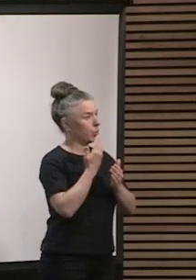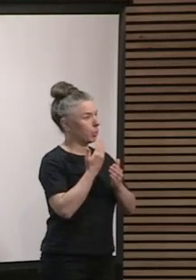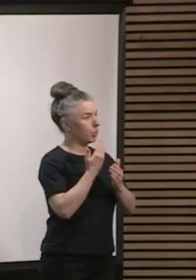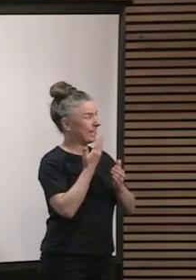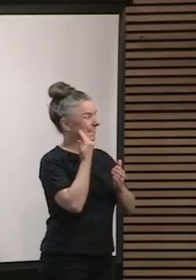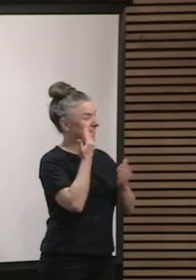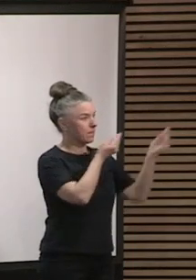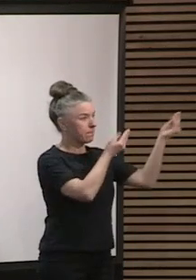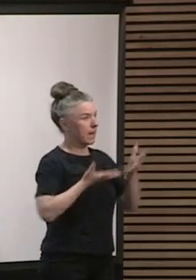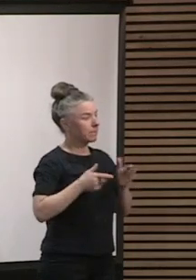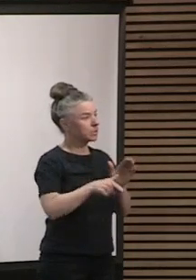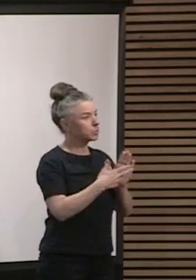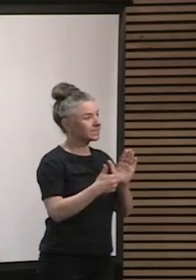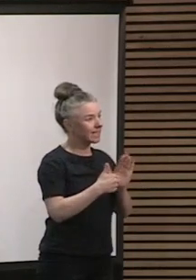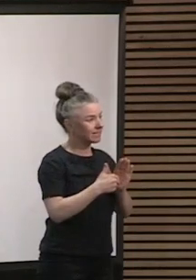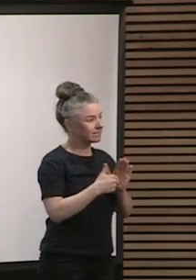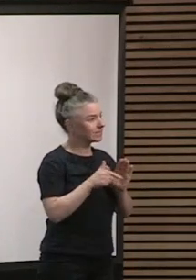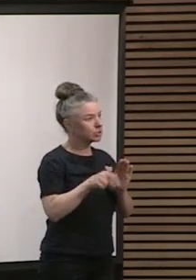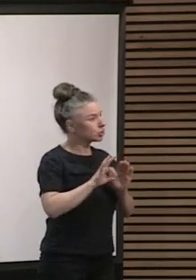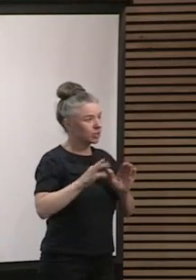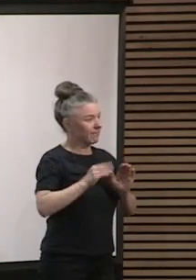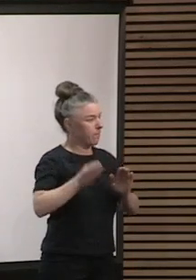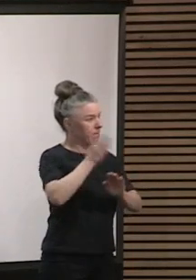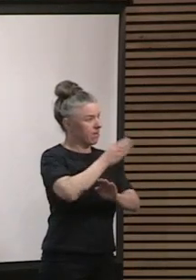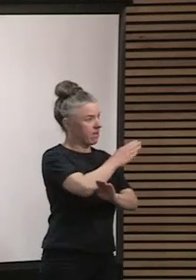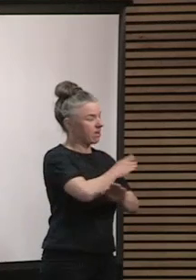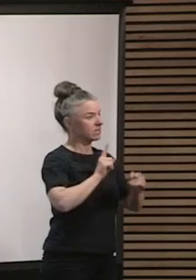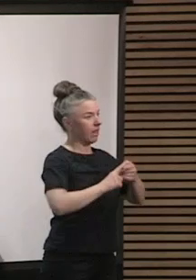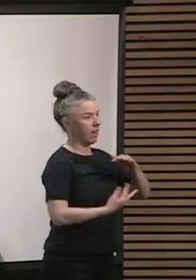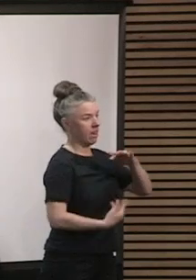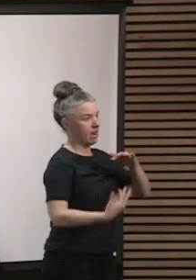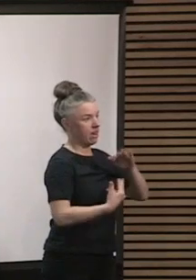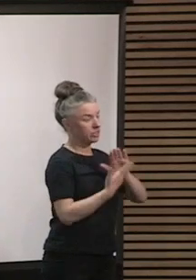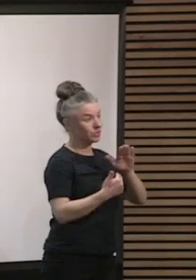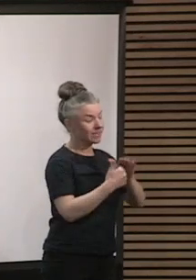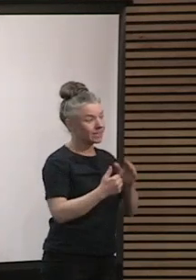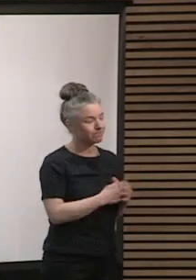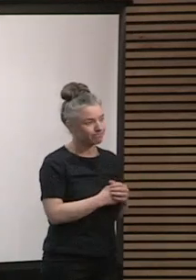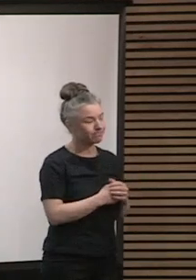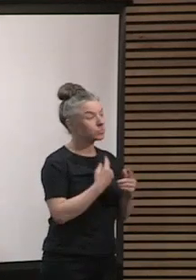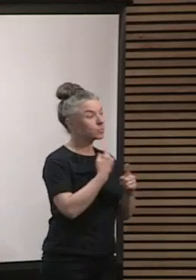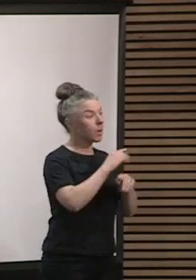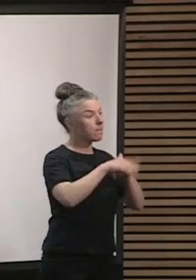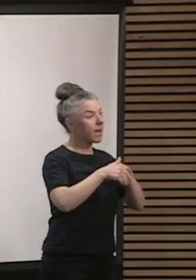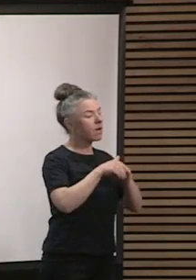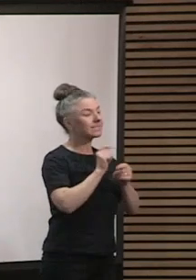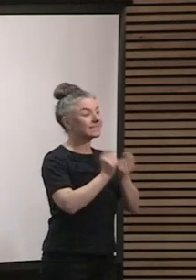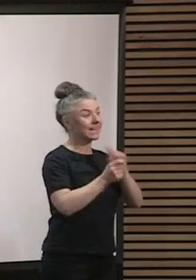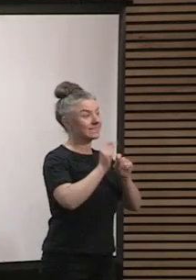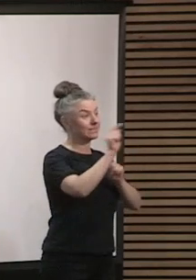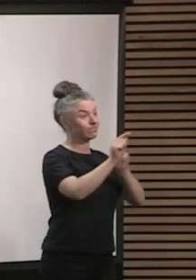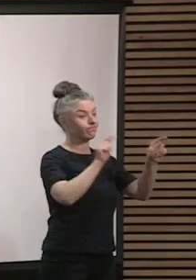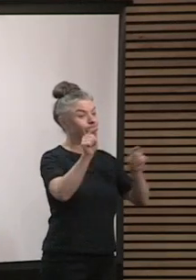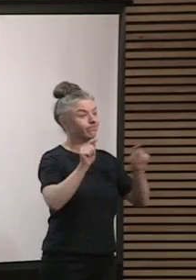Zealand. In terms of wider surveillance, since I made the announcement to move alert levels